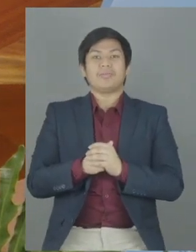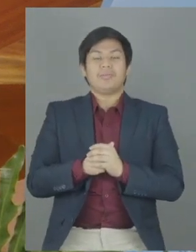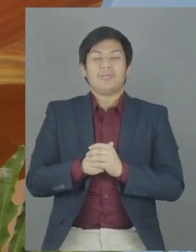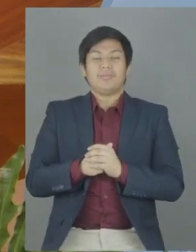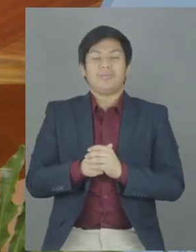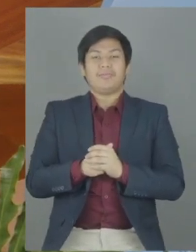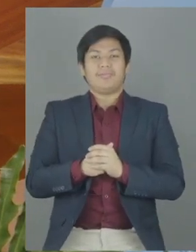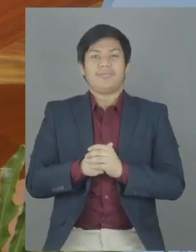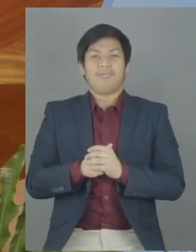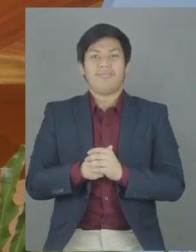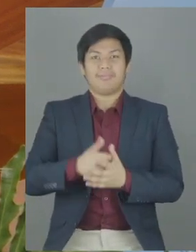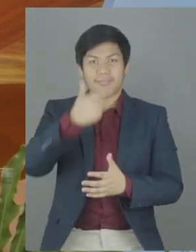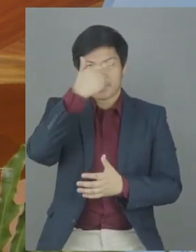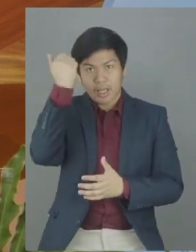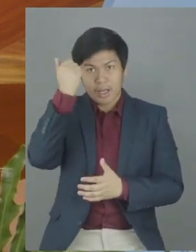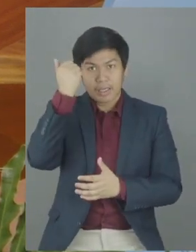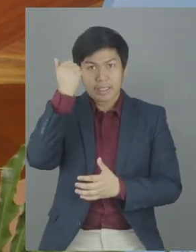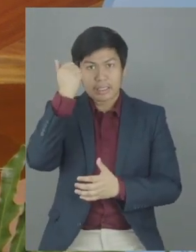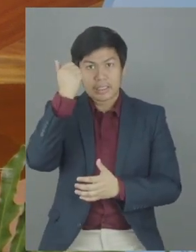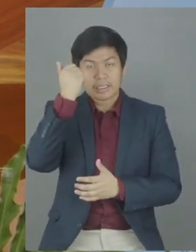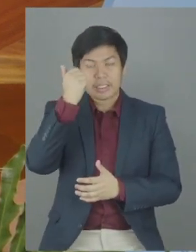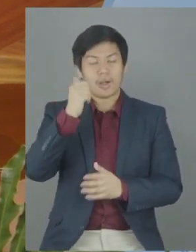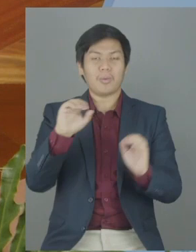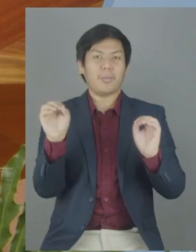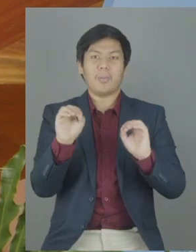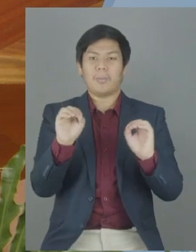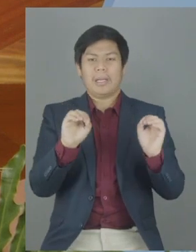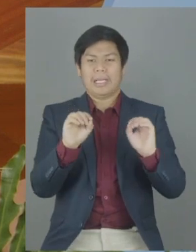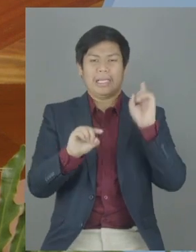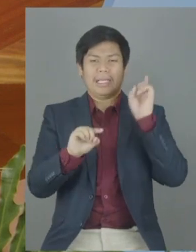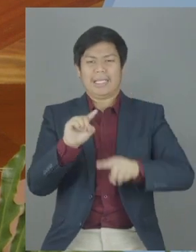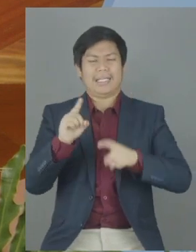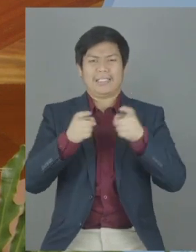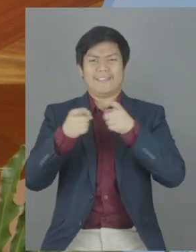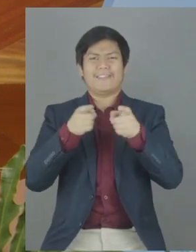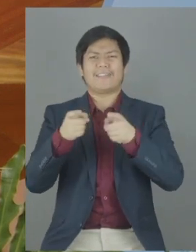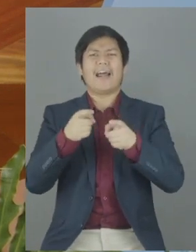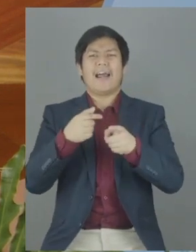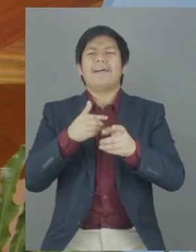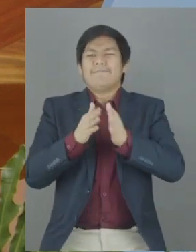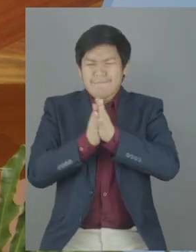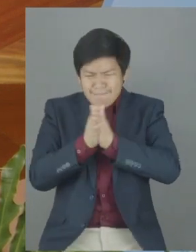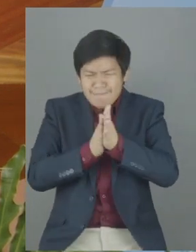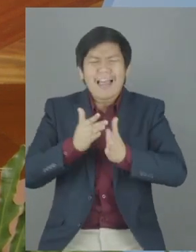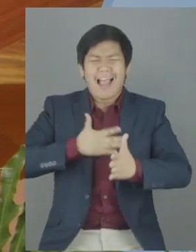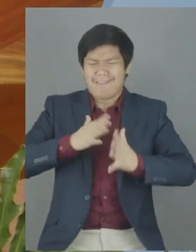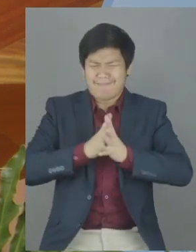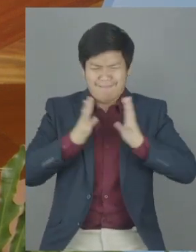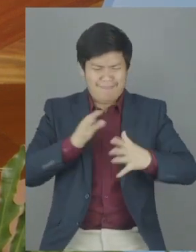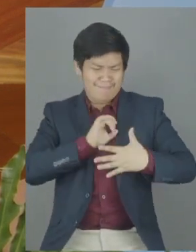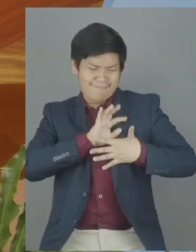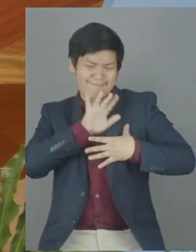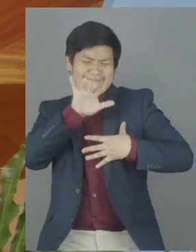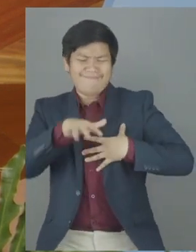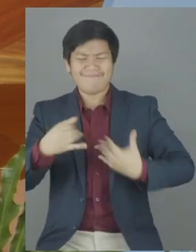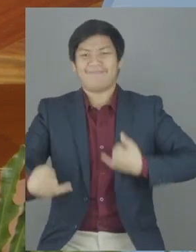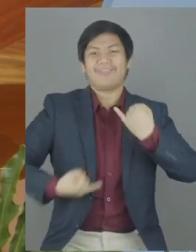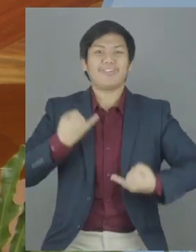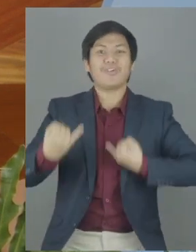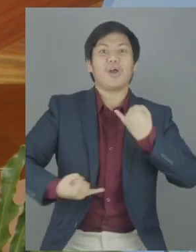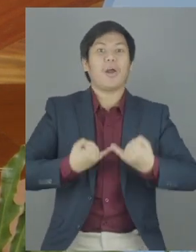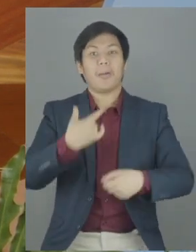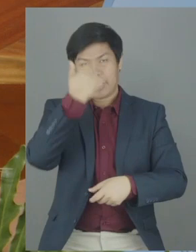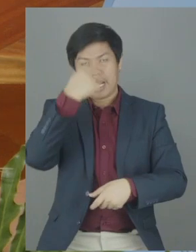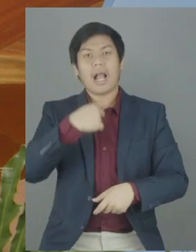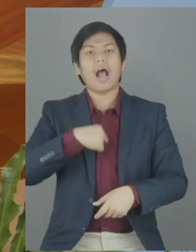because it's uncontrollable. This passion, this joy of welcoming people is uncontrollable because I